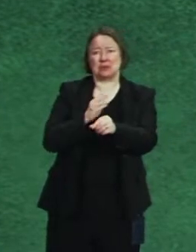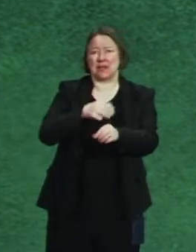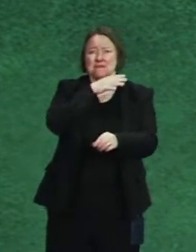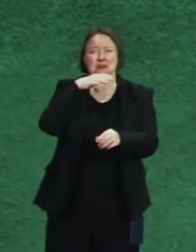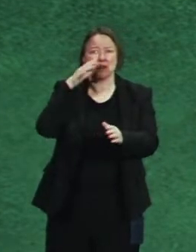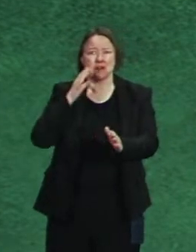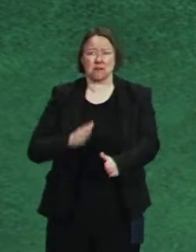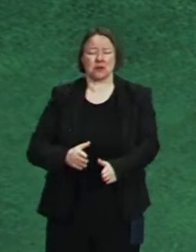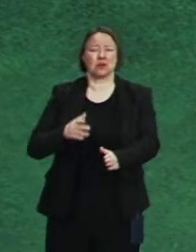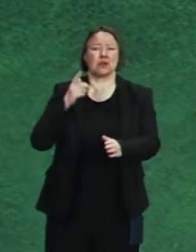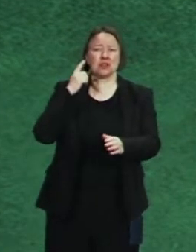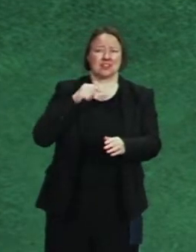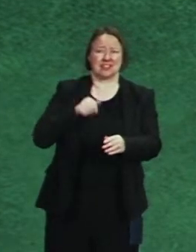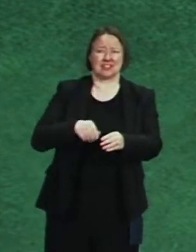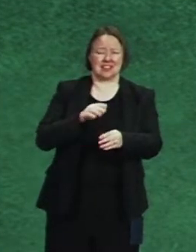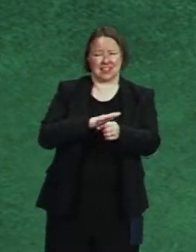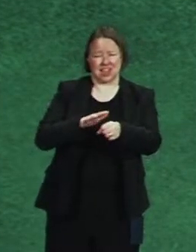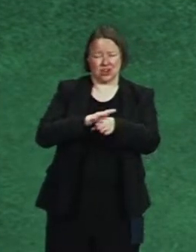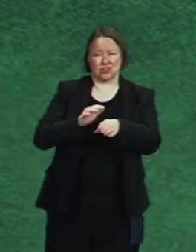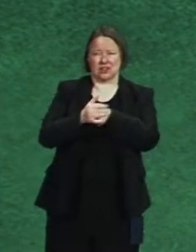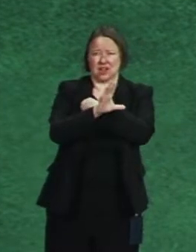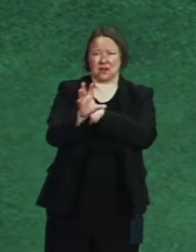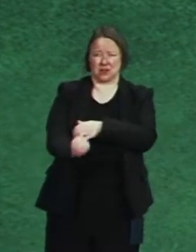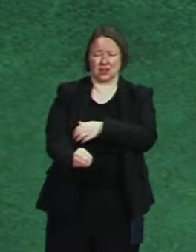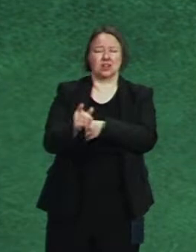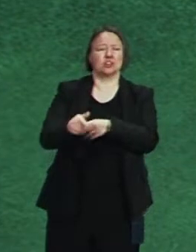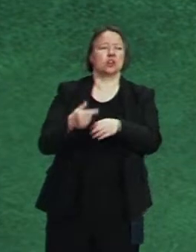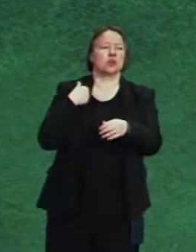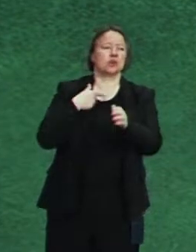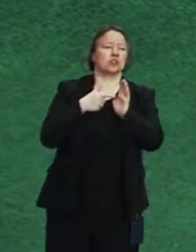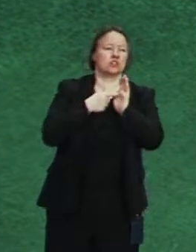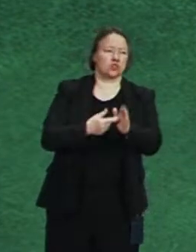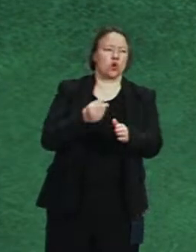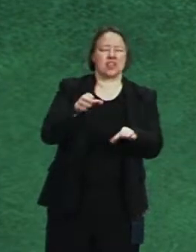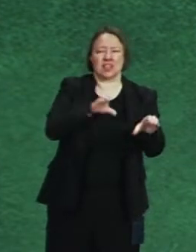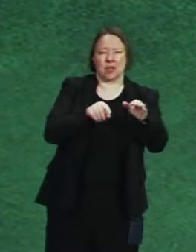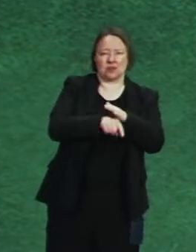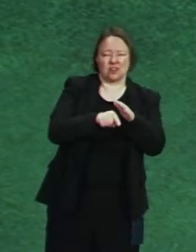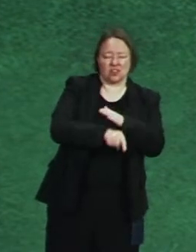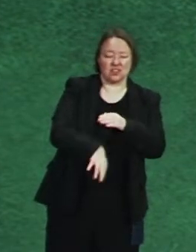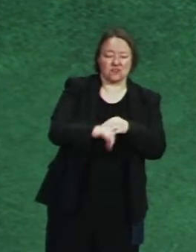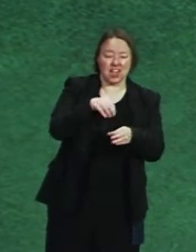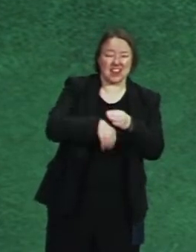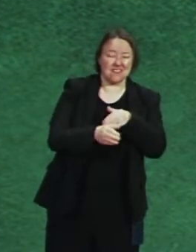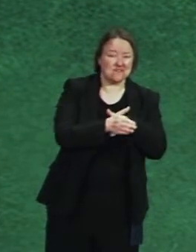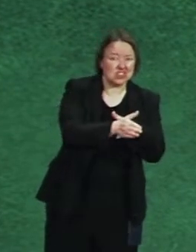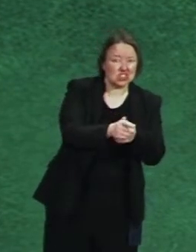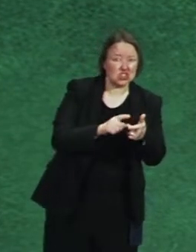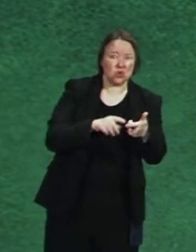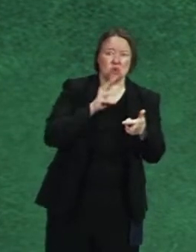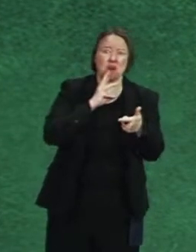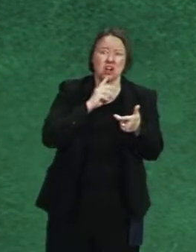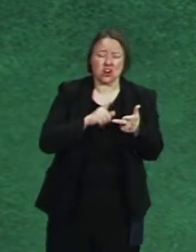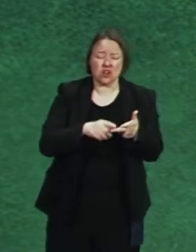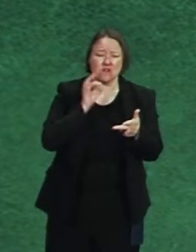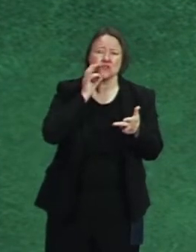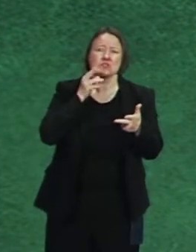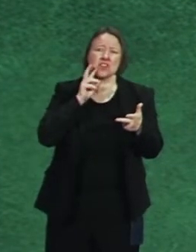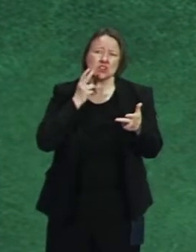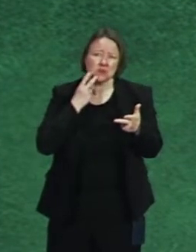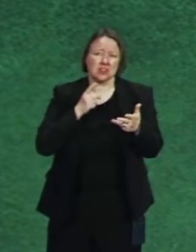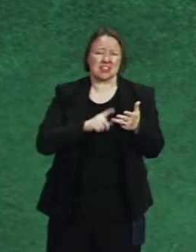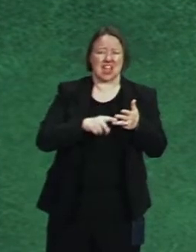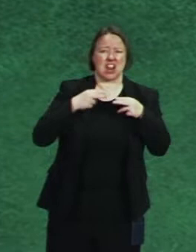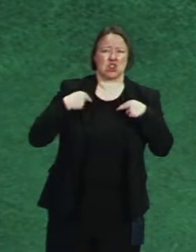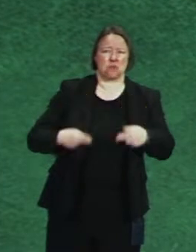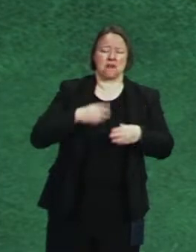general Ghanaian populace. Academic studies show the presence of pesticides residue in fish, water, fruits and vegetables, and human